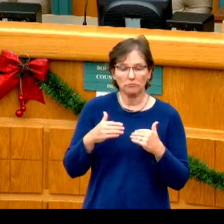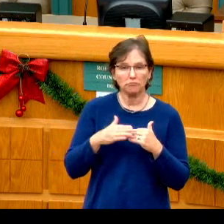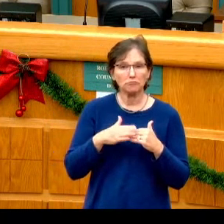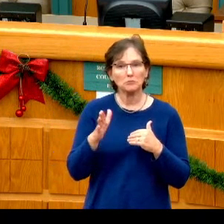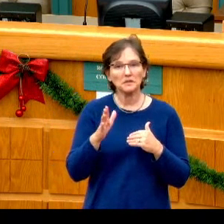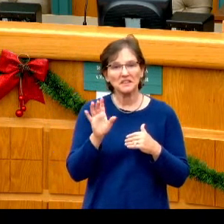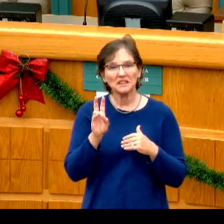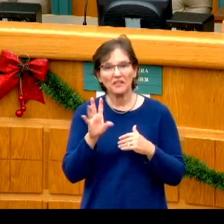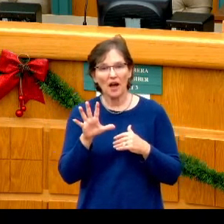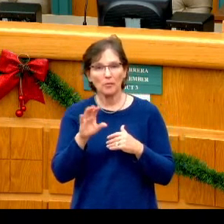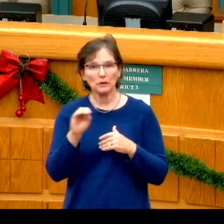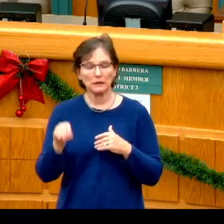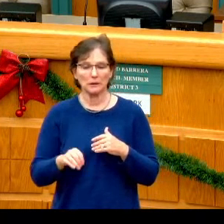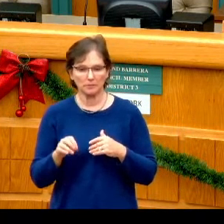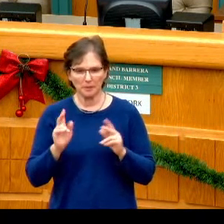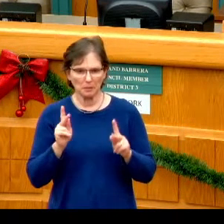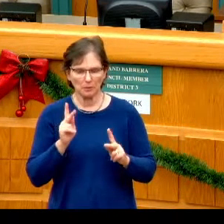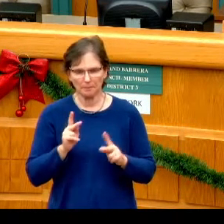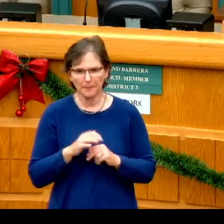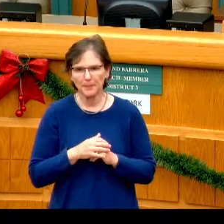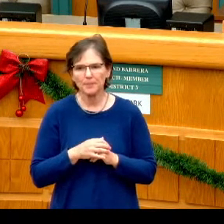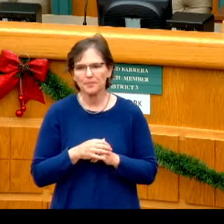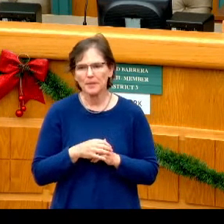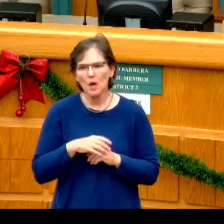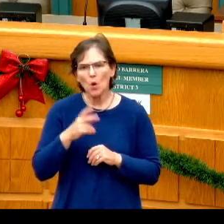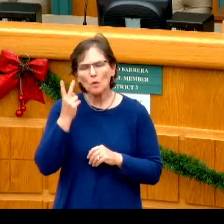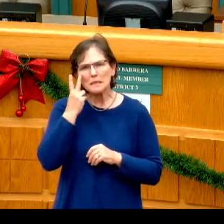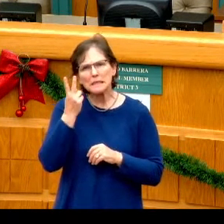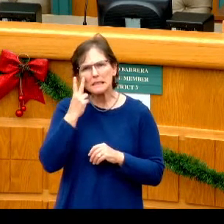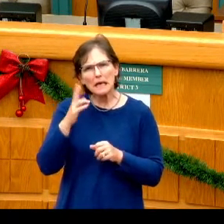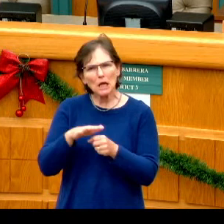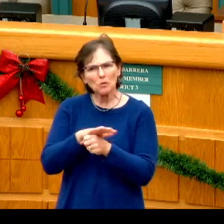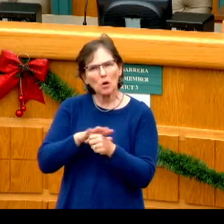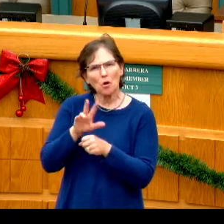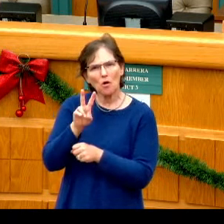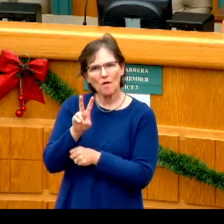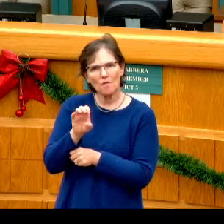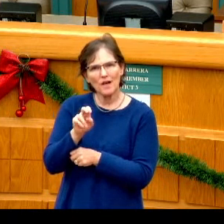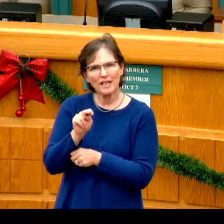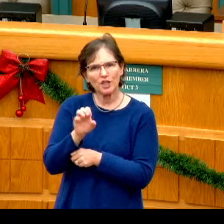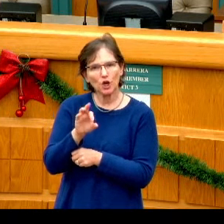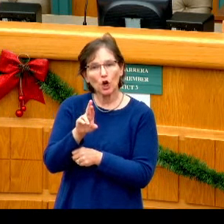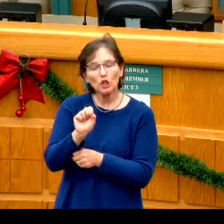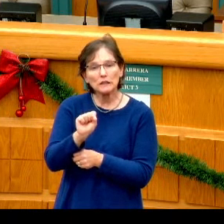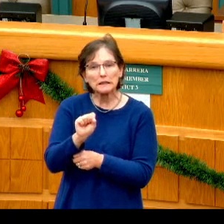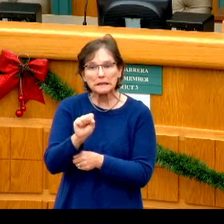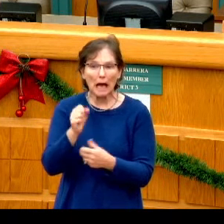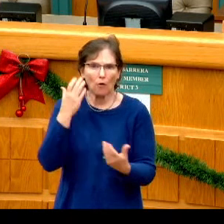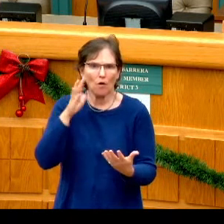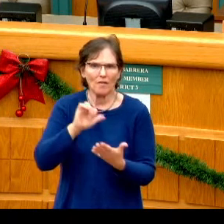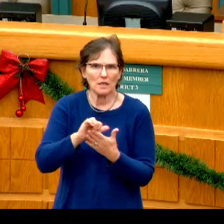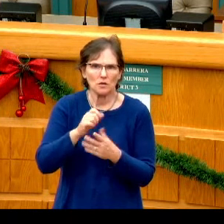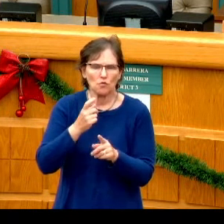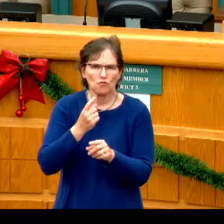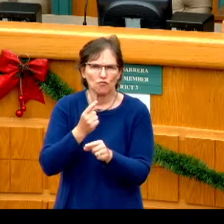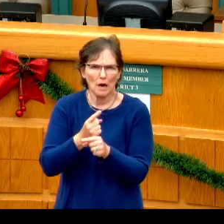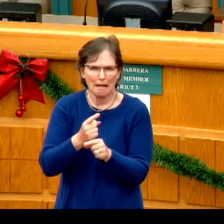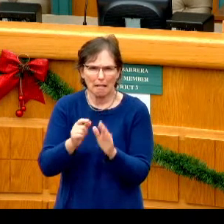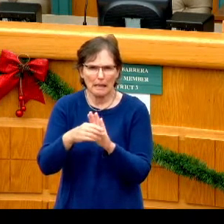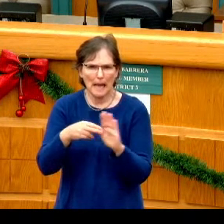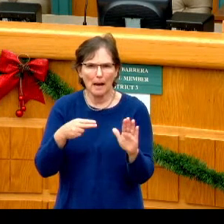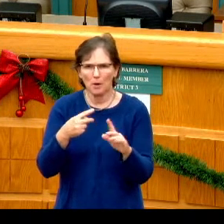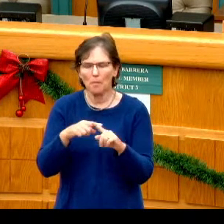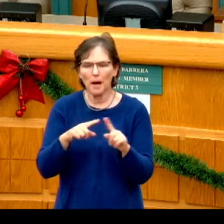travel by coastal benders, I'm not sure if that's the right term, but that's the only one that I could come up with. So